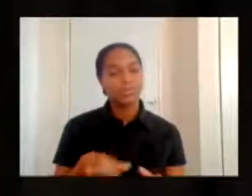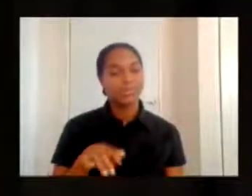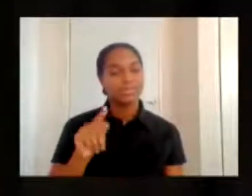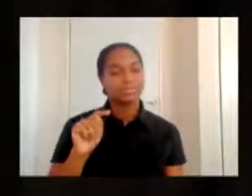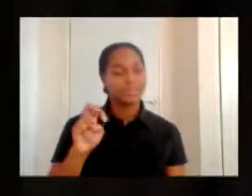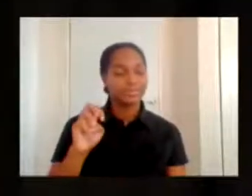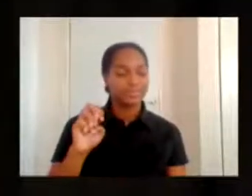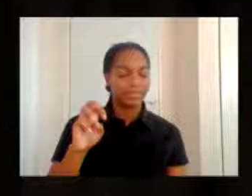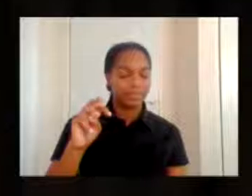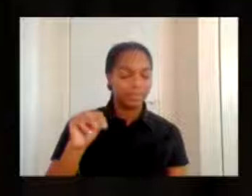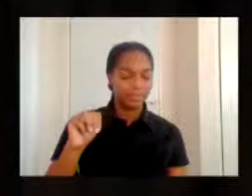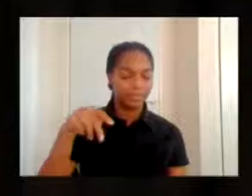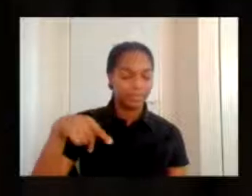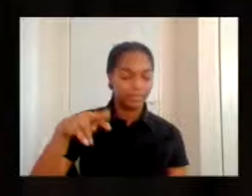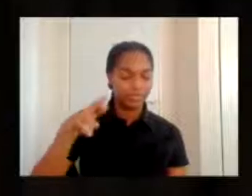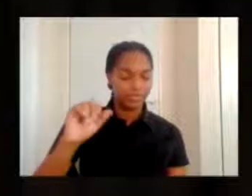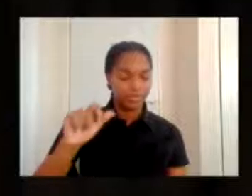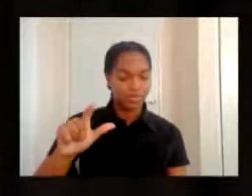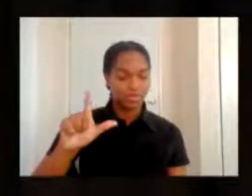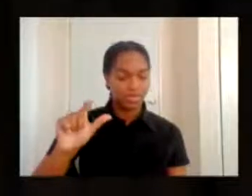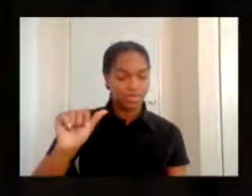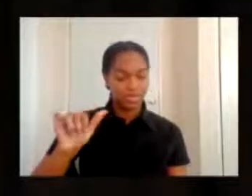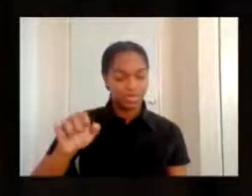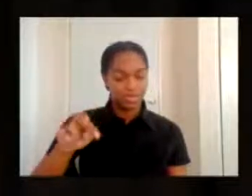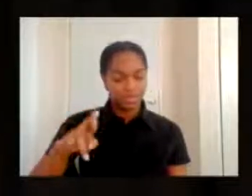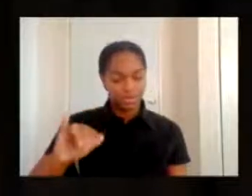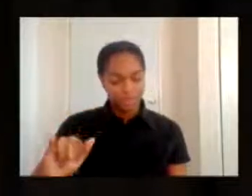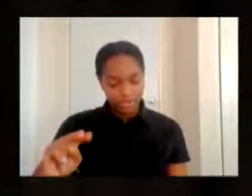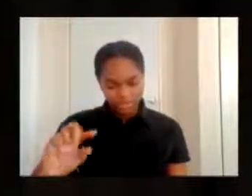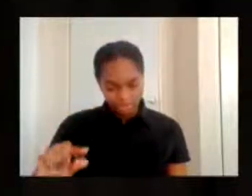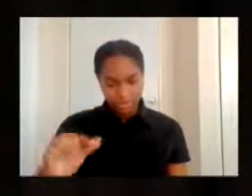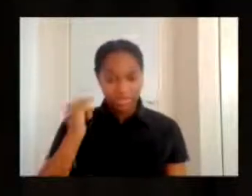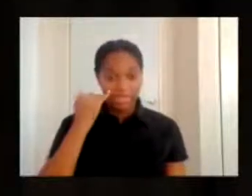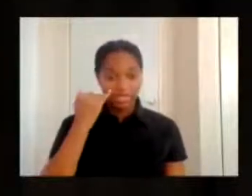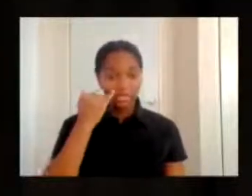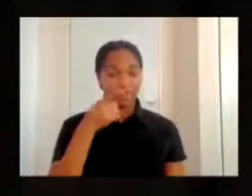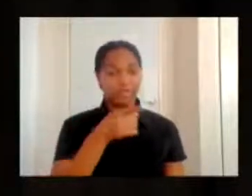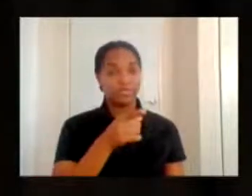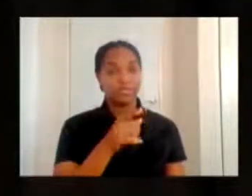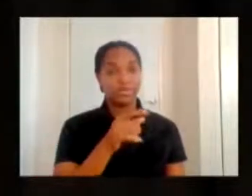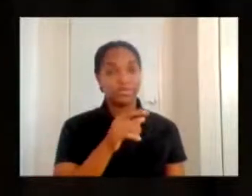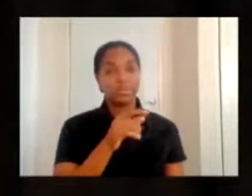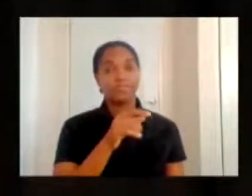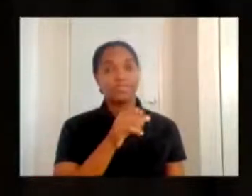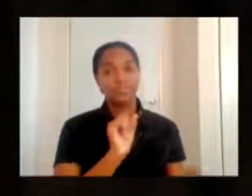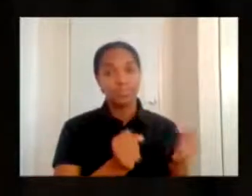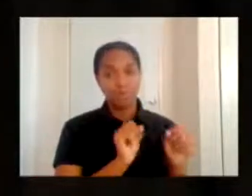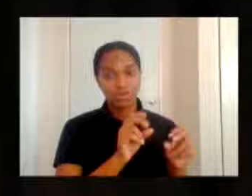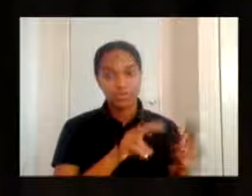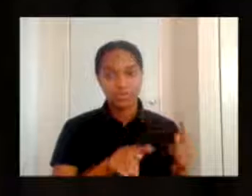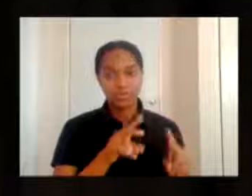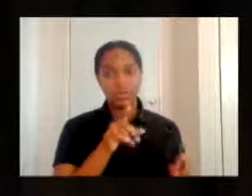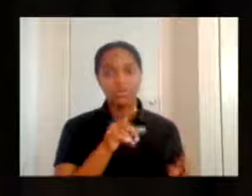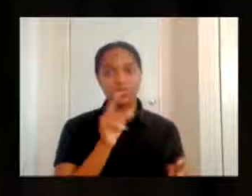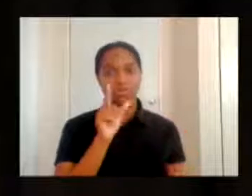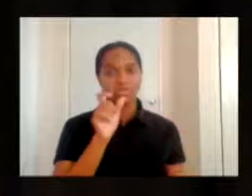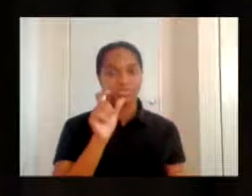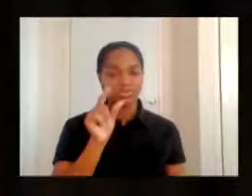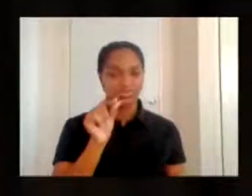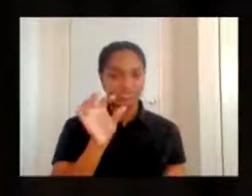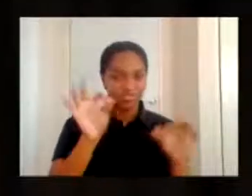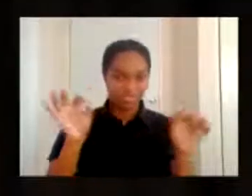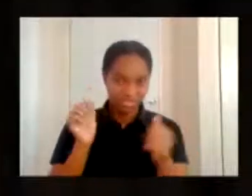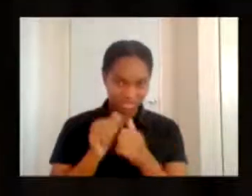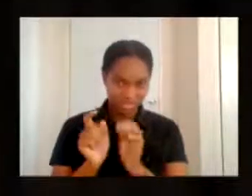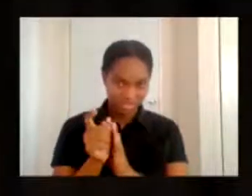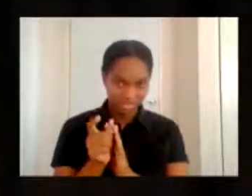idea of, if you shot your video like sports video at 120 frames per second, you get much better motion. You know, if you're